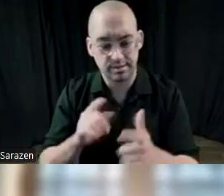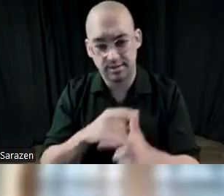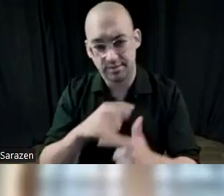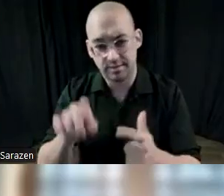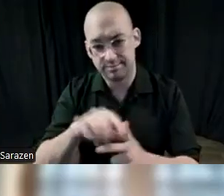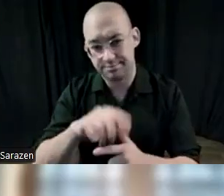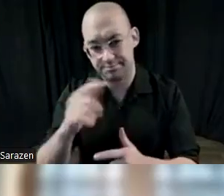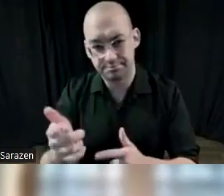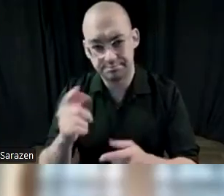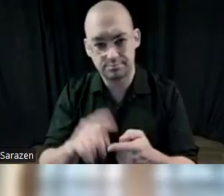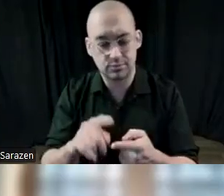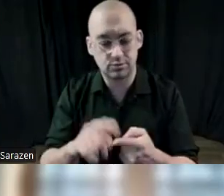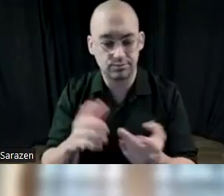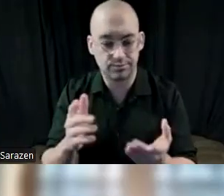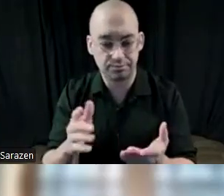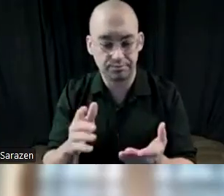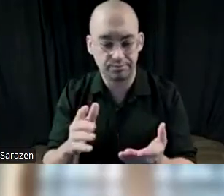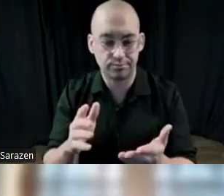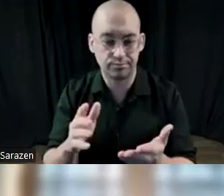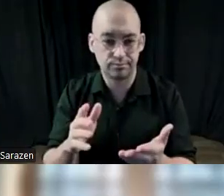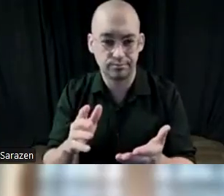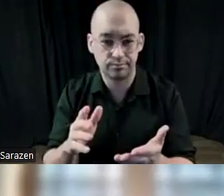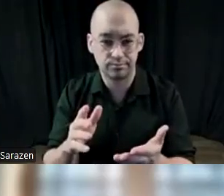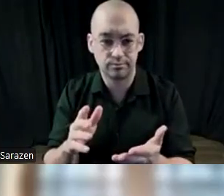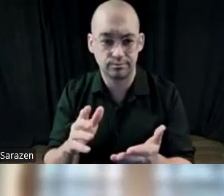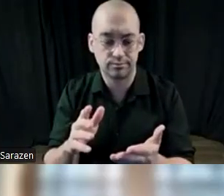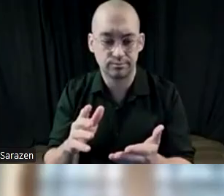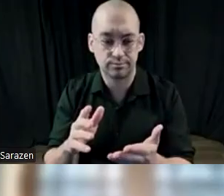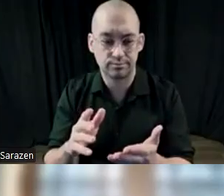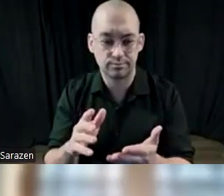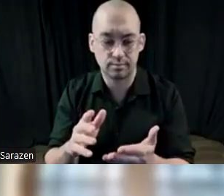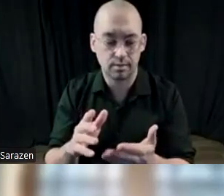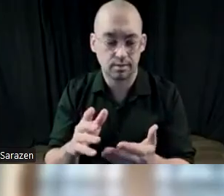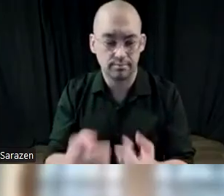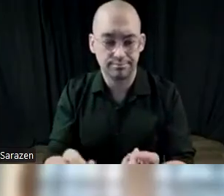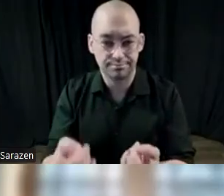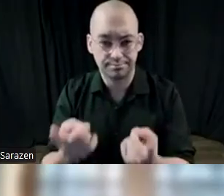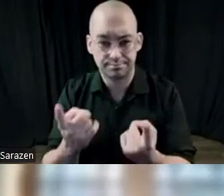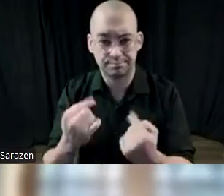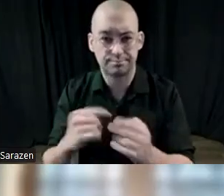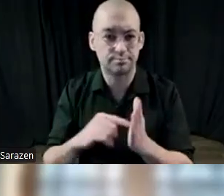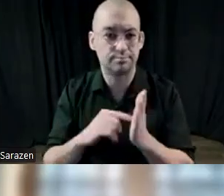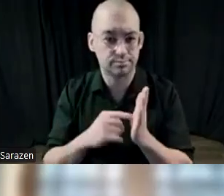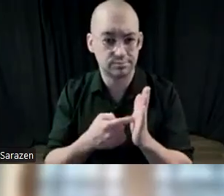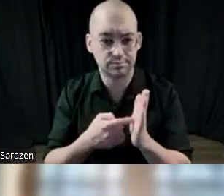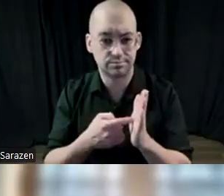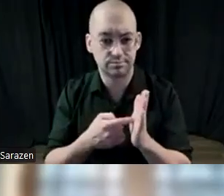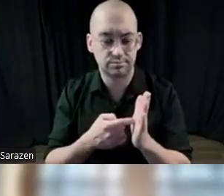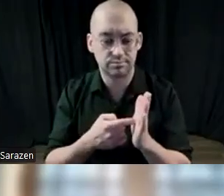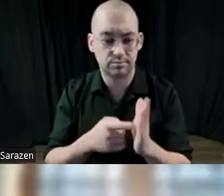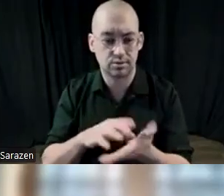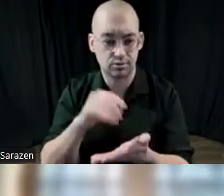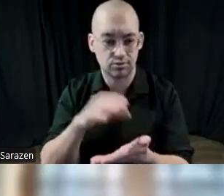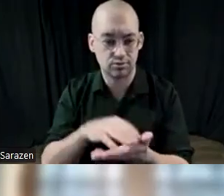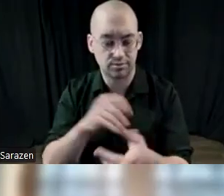those trainings to our upcoming launch of the learning management system